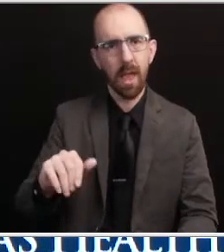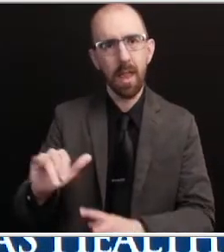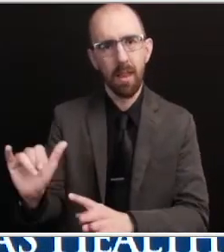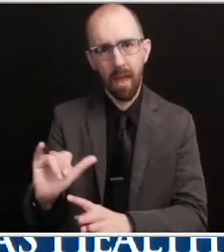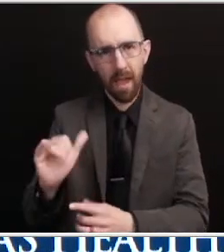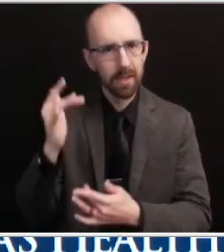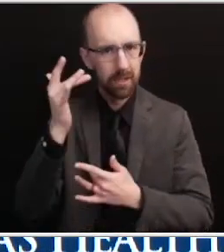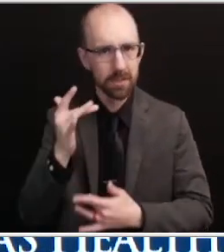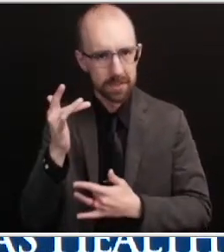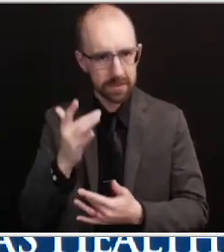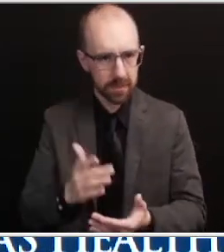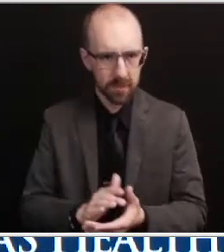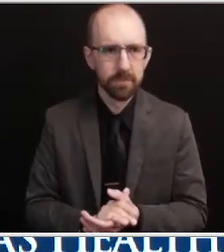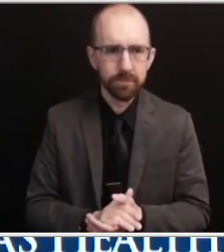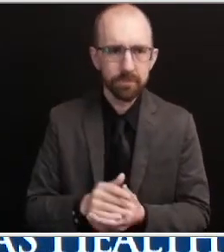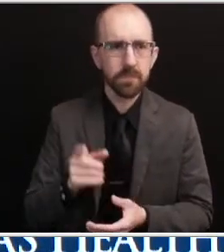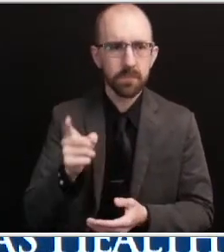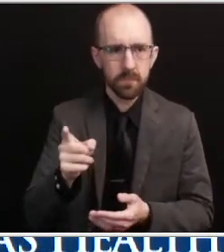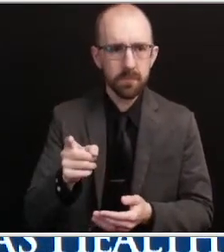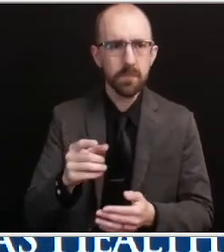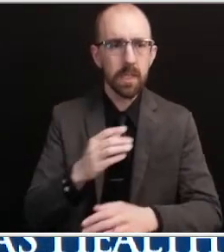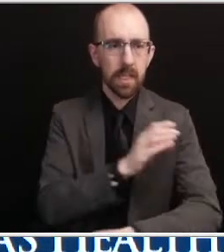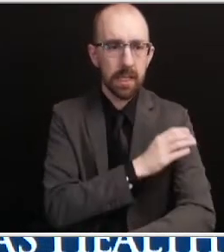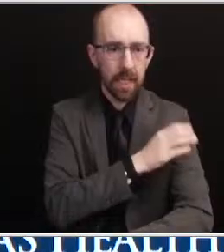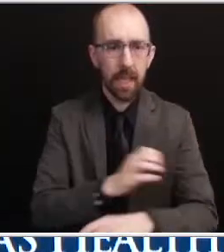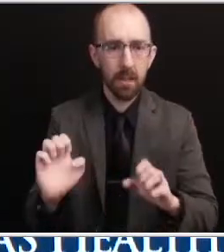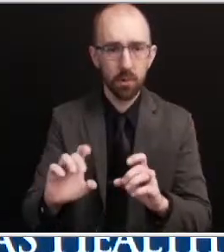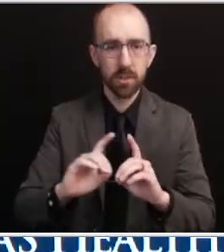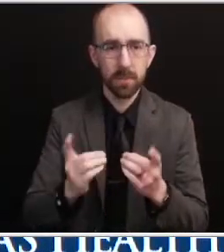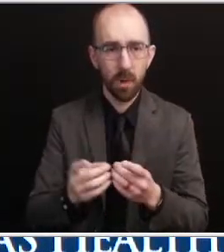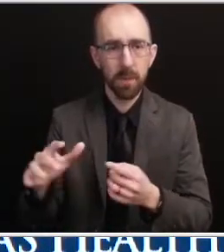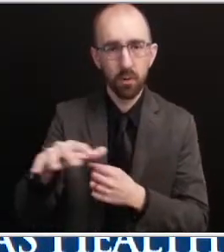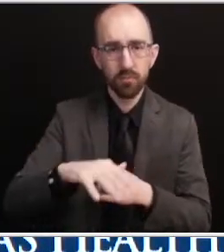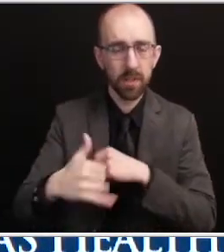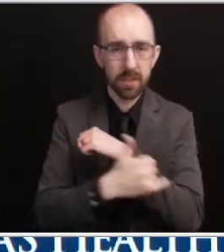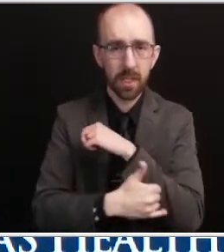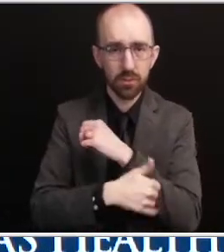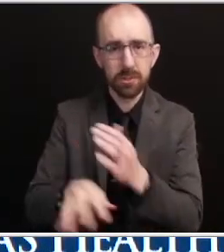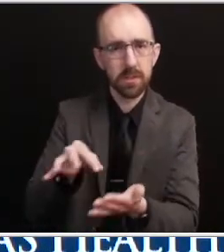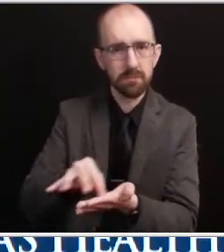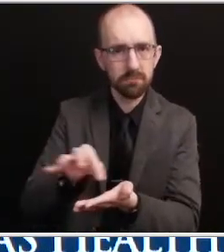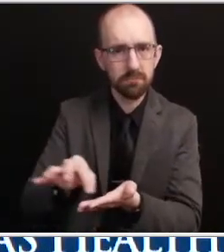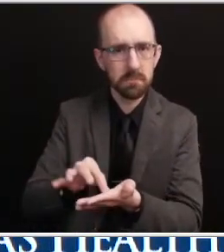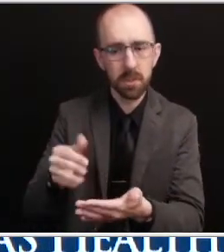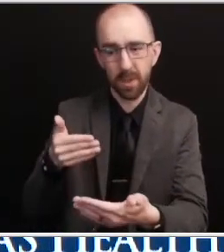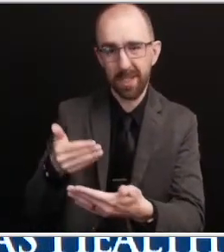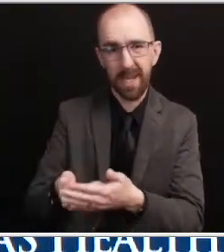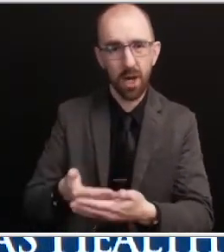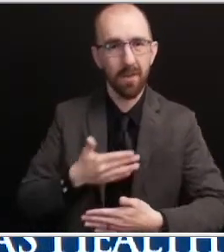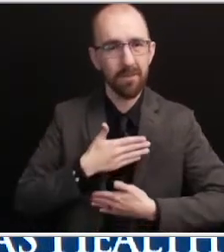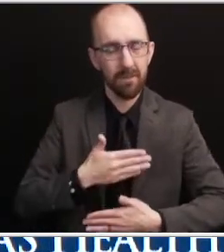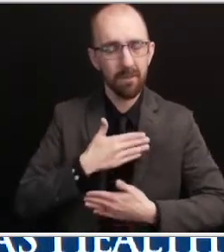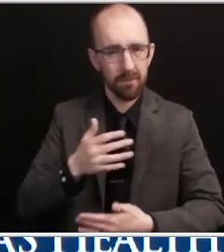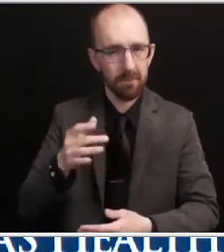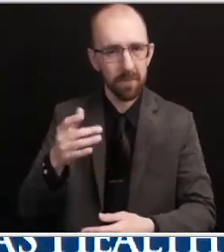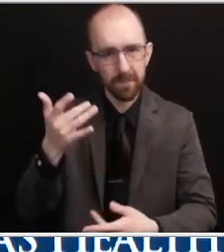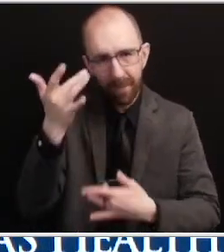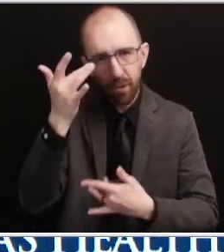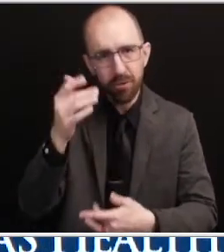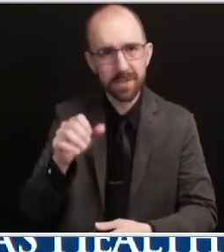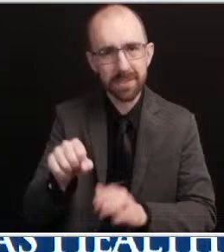departments throughout the country. So overall, I think nearing the end of this respiratory season, viral respiratory season, is a good